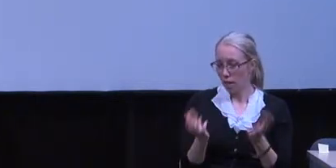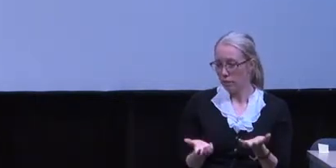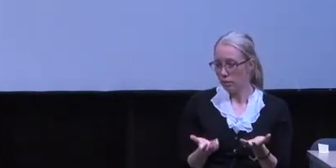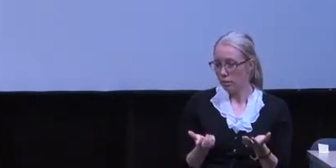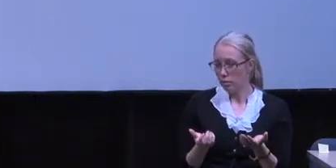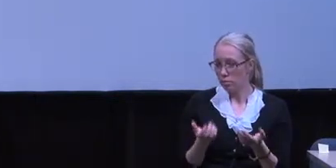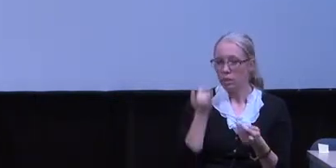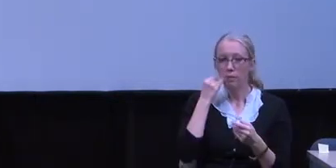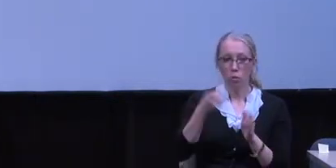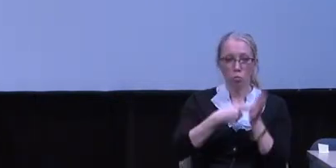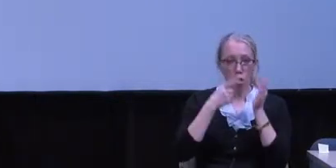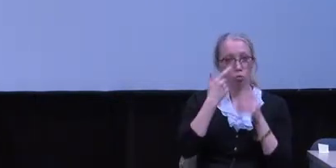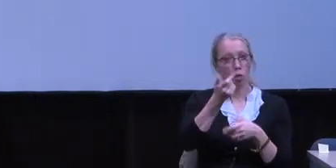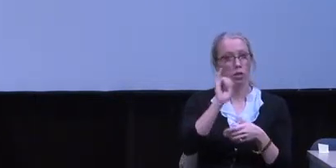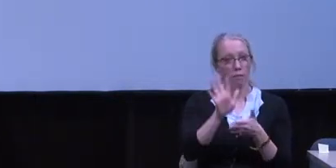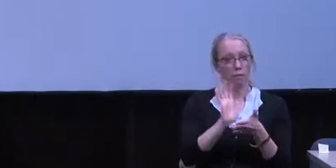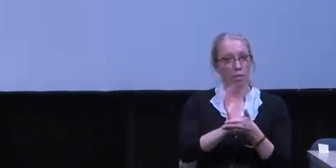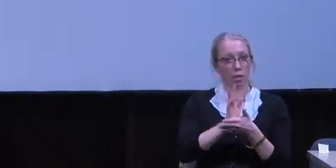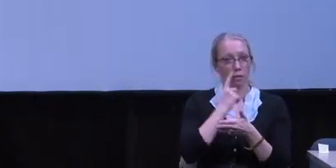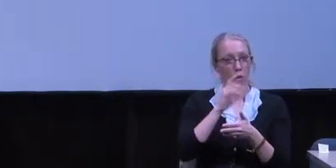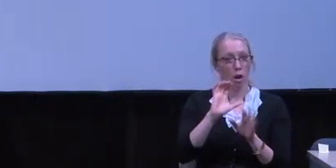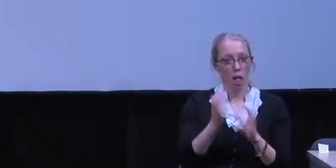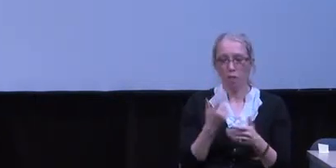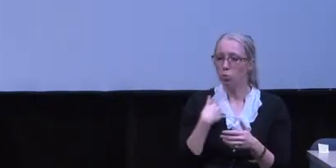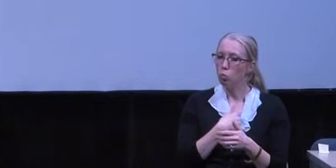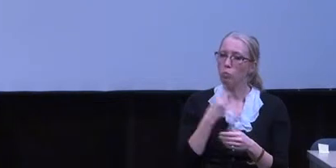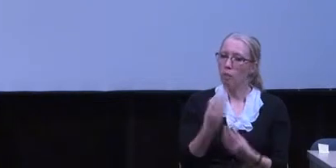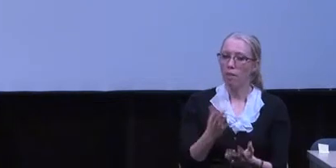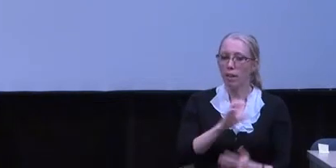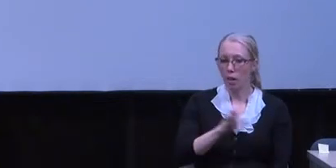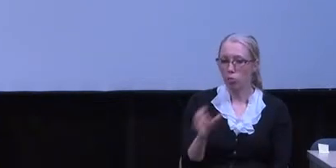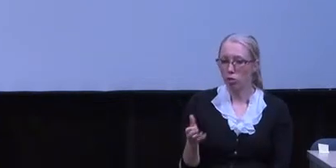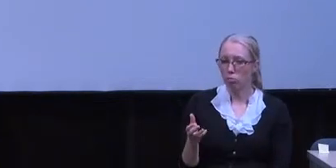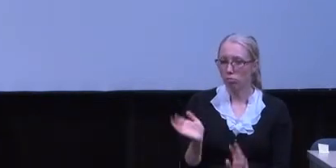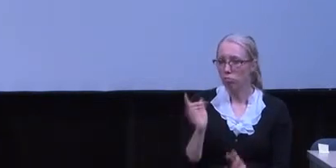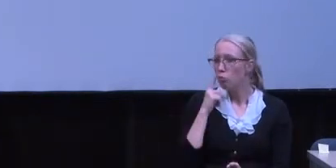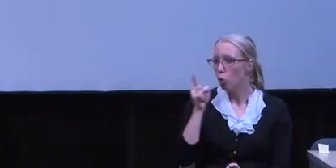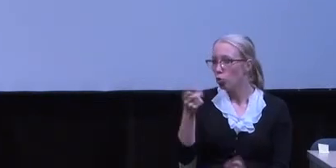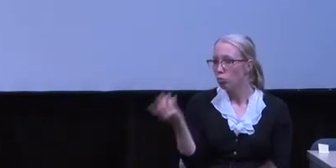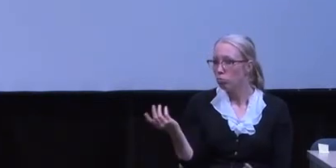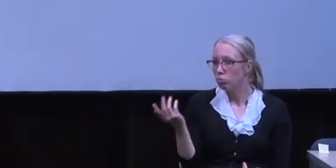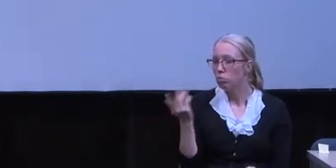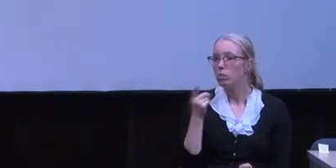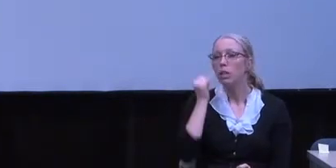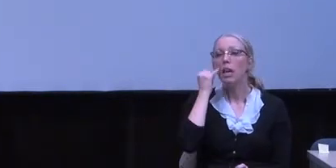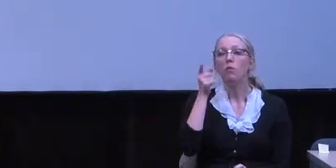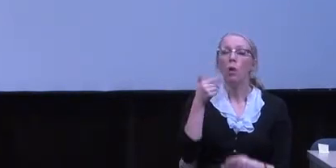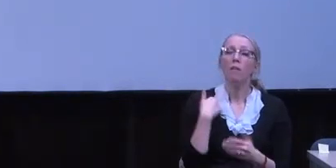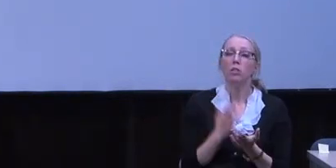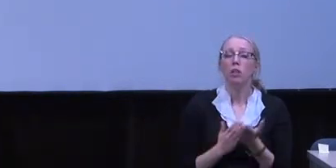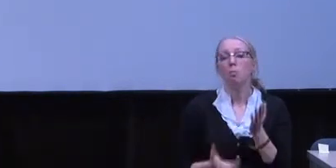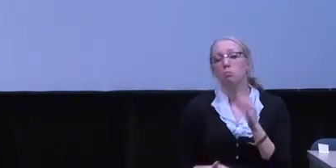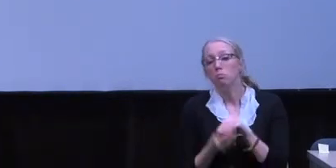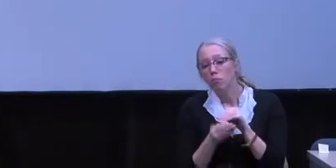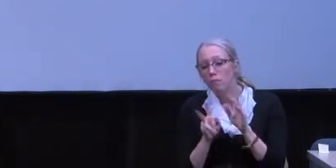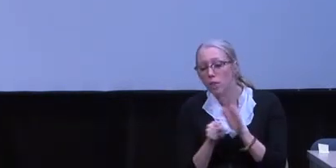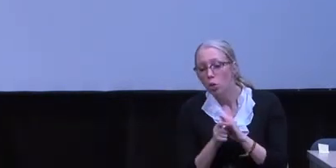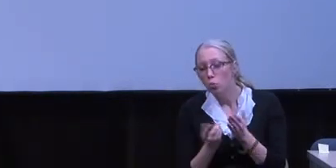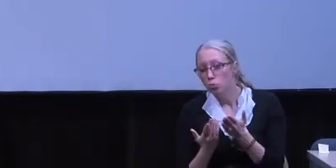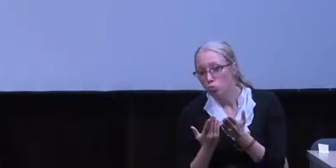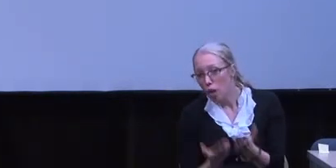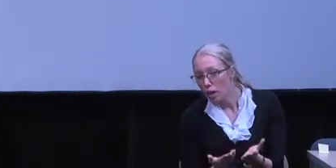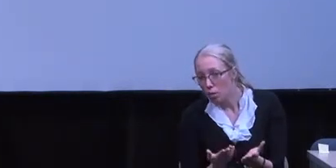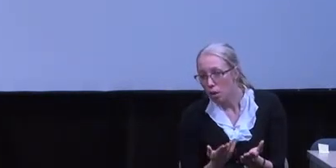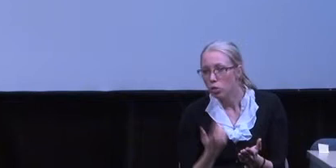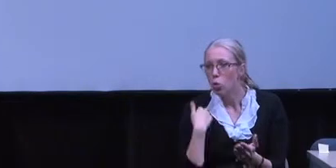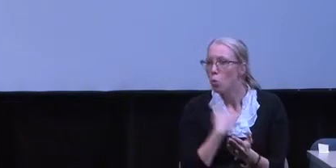that have to see it in class. If you have content that's like recommended videos that you suggest that the students use,